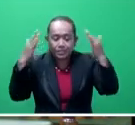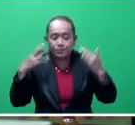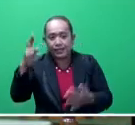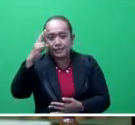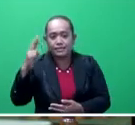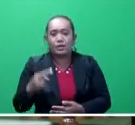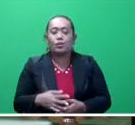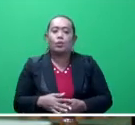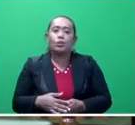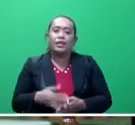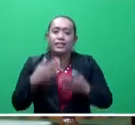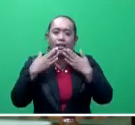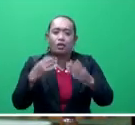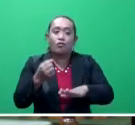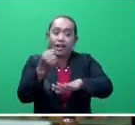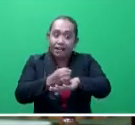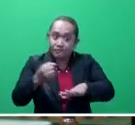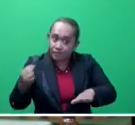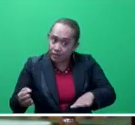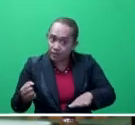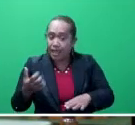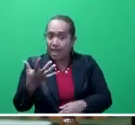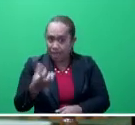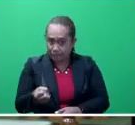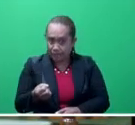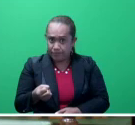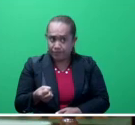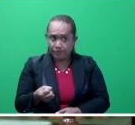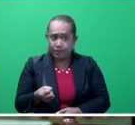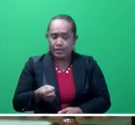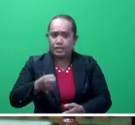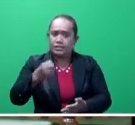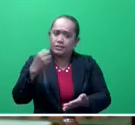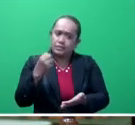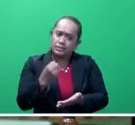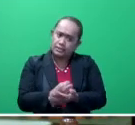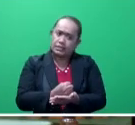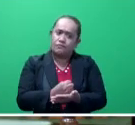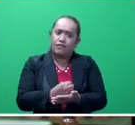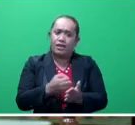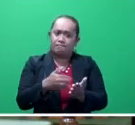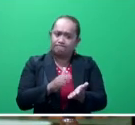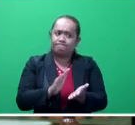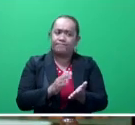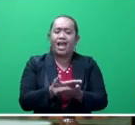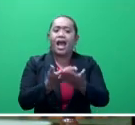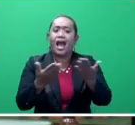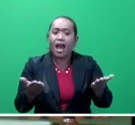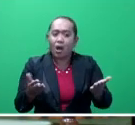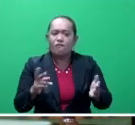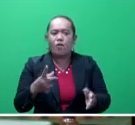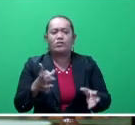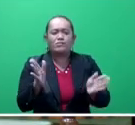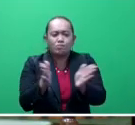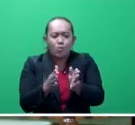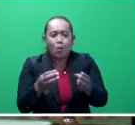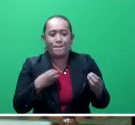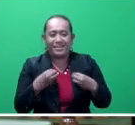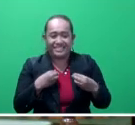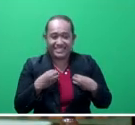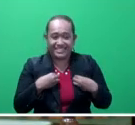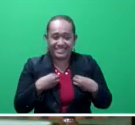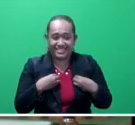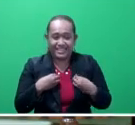is subsidizing micro-insurance coverage for all social welfare recipients through the government micro-insurance program at a cost of $5.6